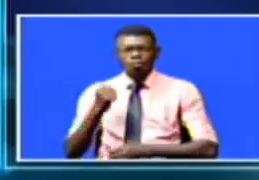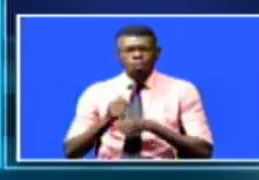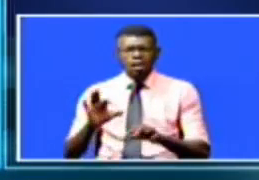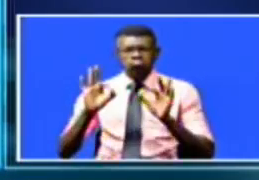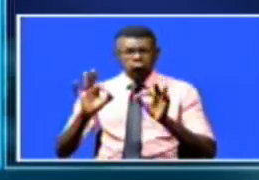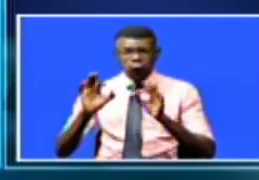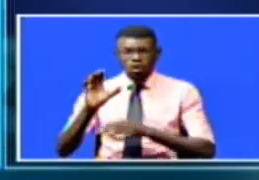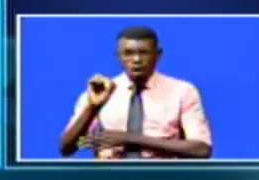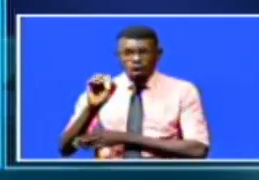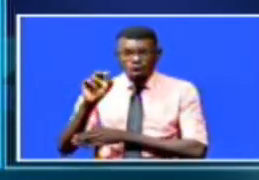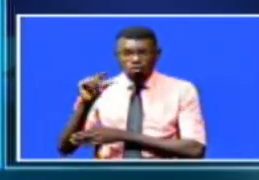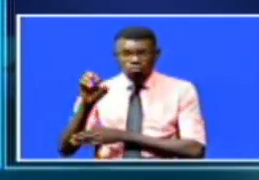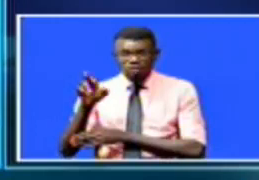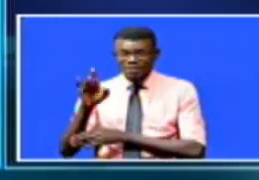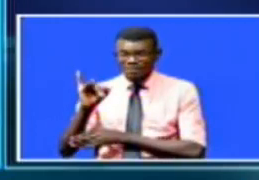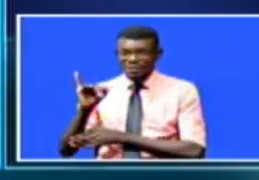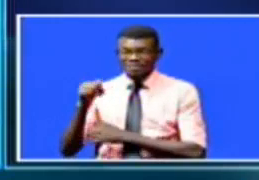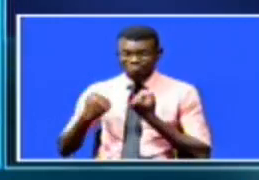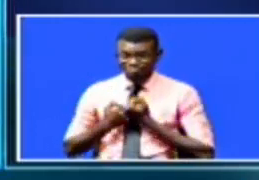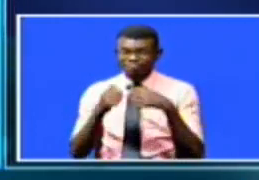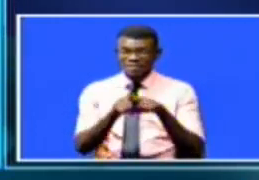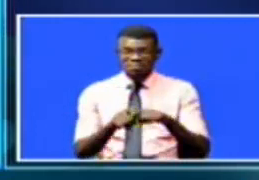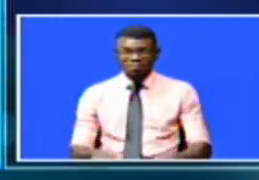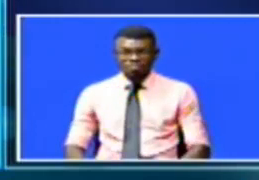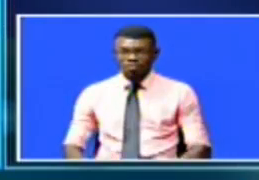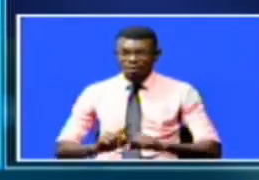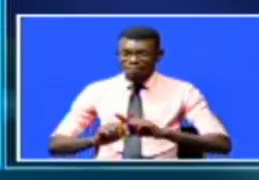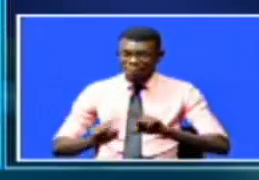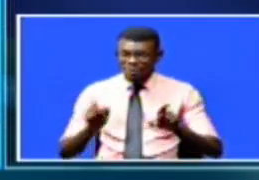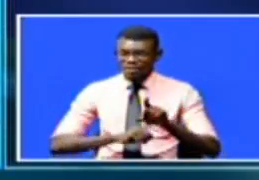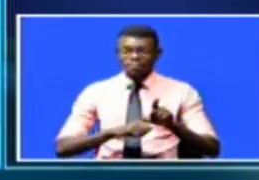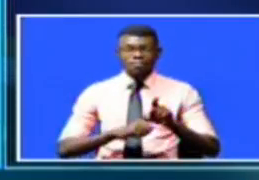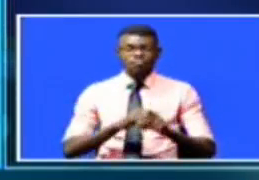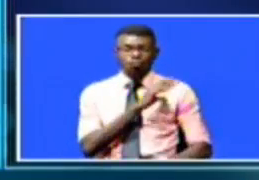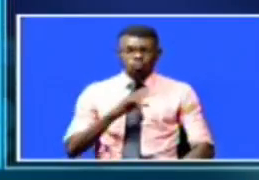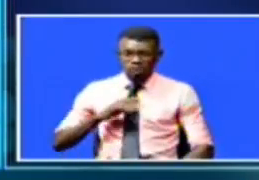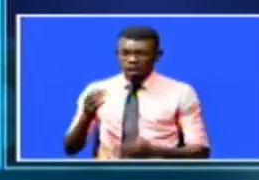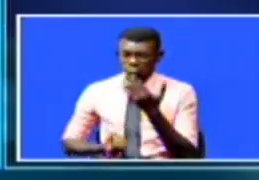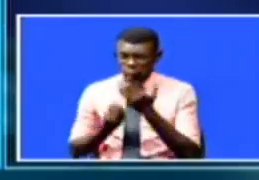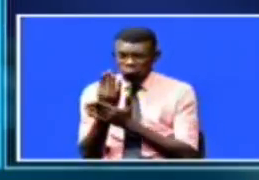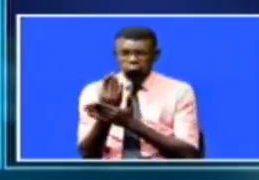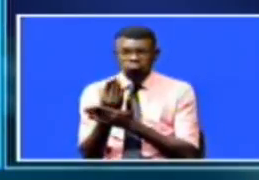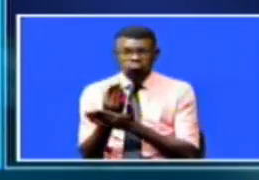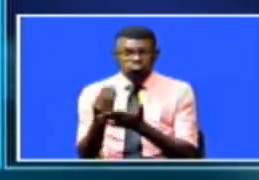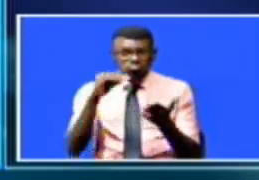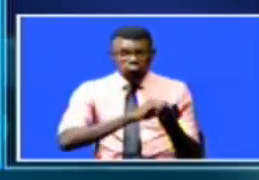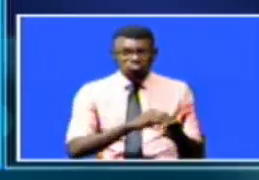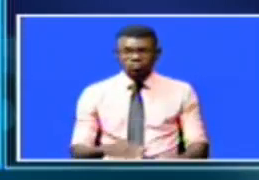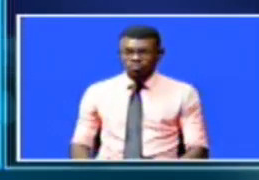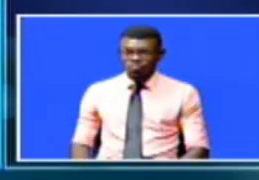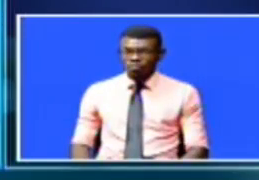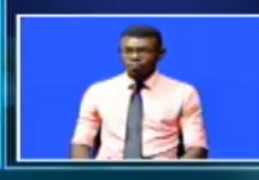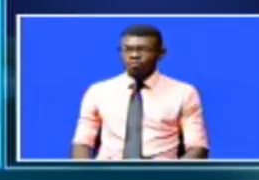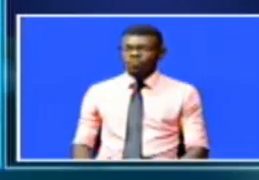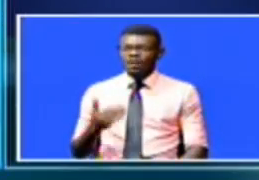it. So when now we reconstituted the committee, I remember I campaigned heavily for Senator Ongeri to